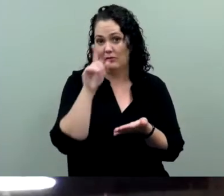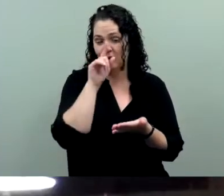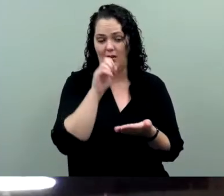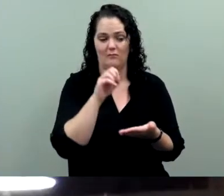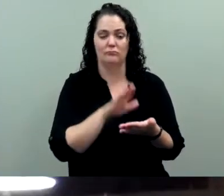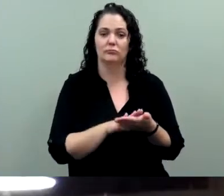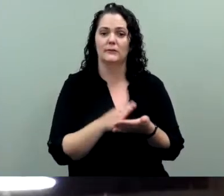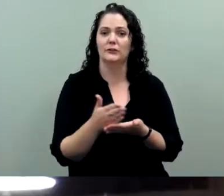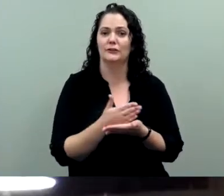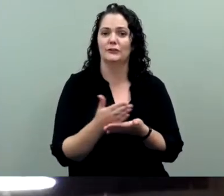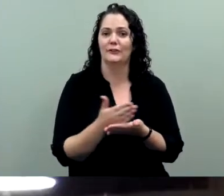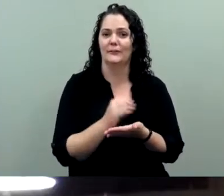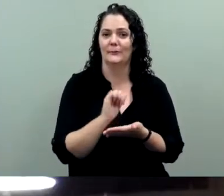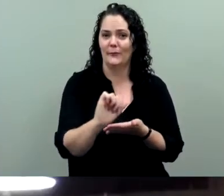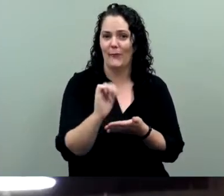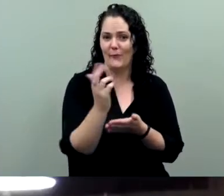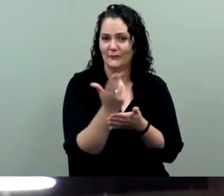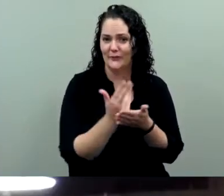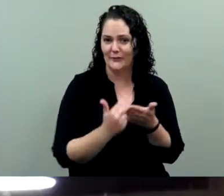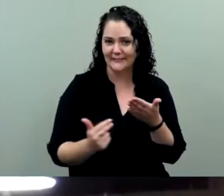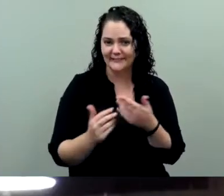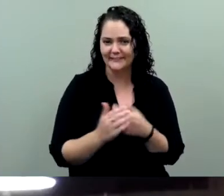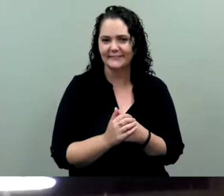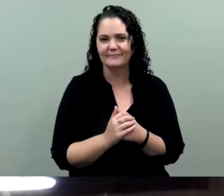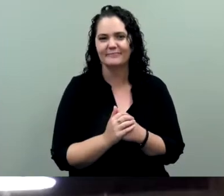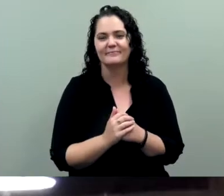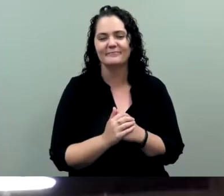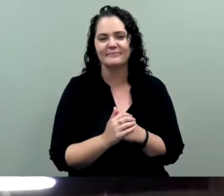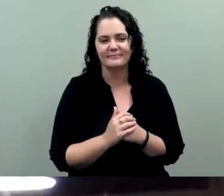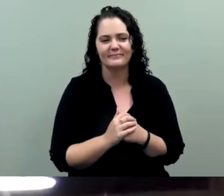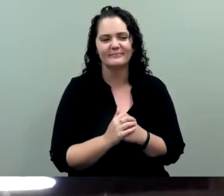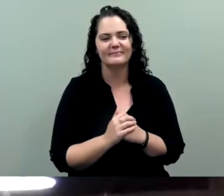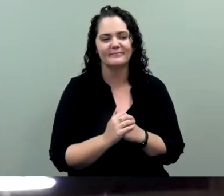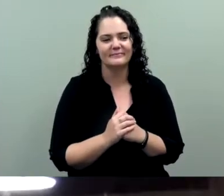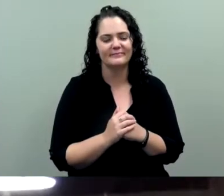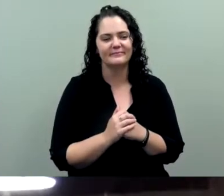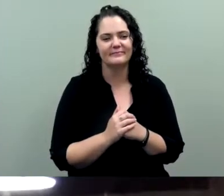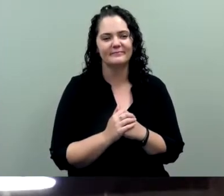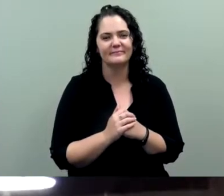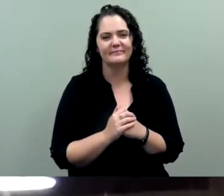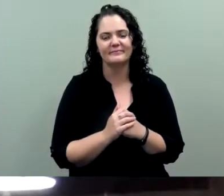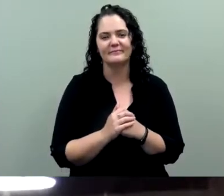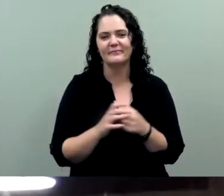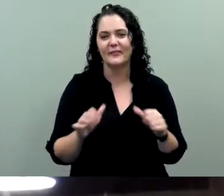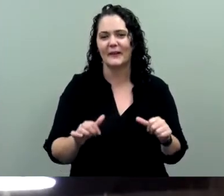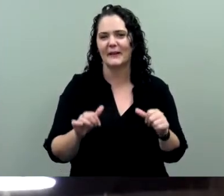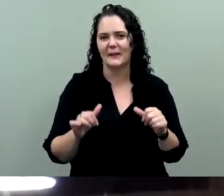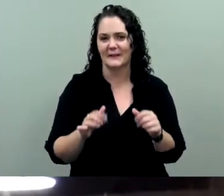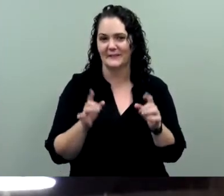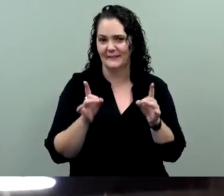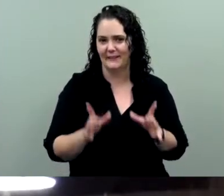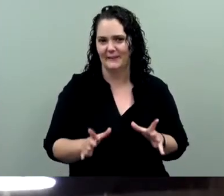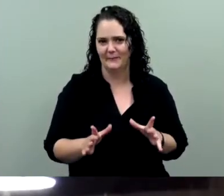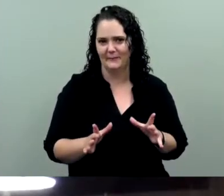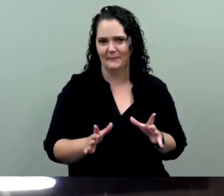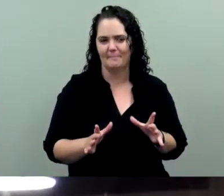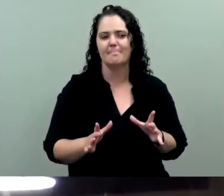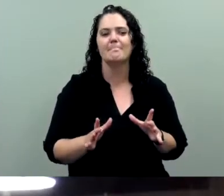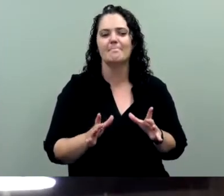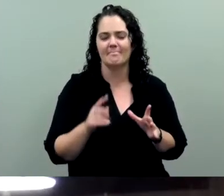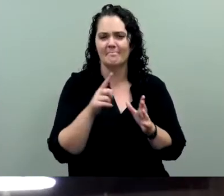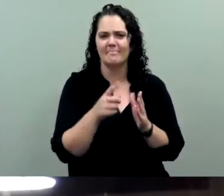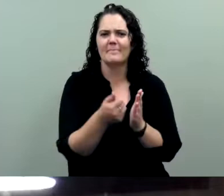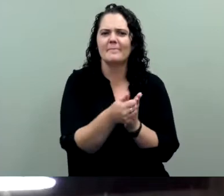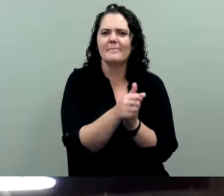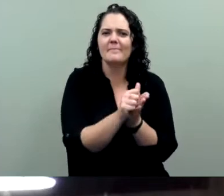wonderful drawings that you're doing. So, okay, now let's begin with the avocado